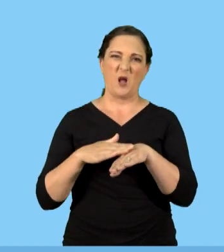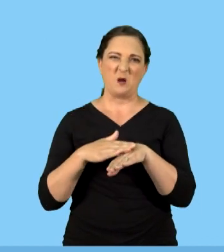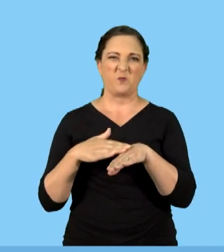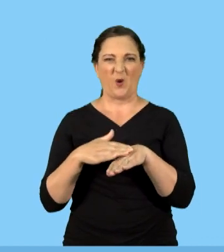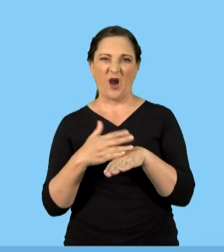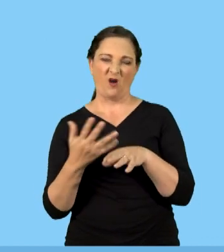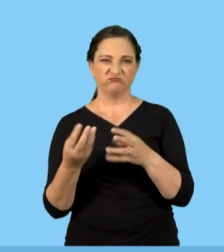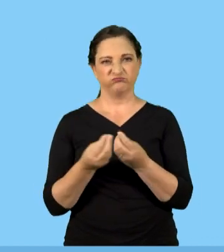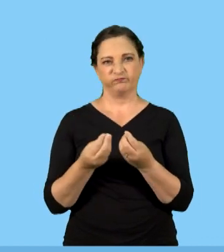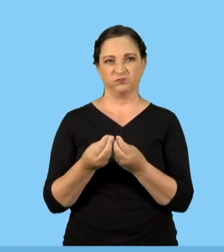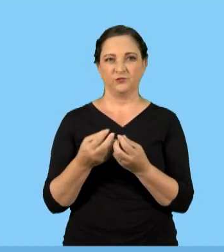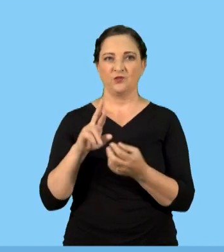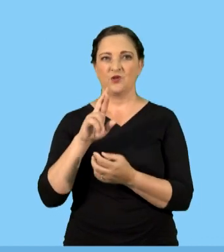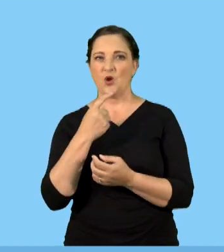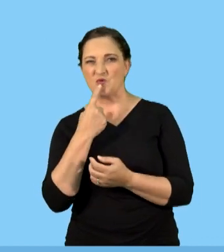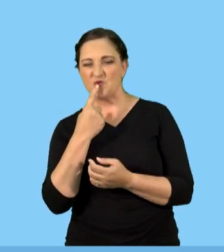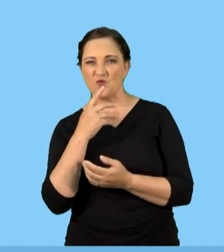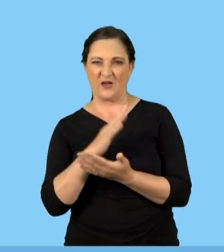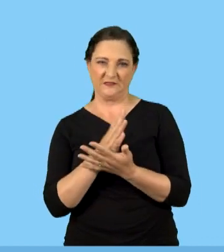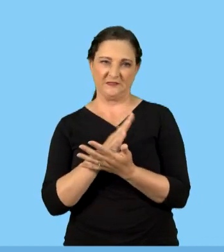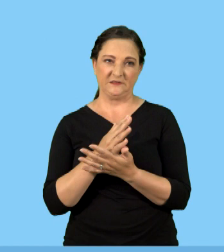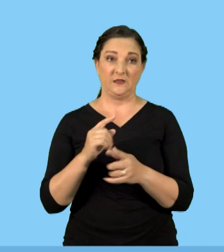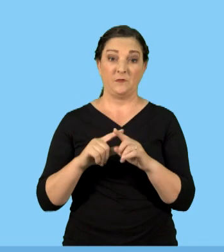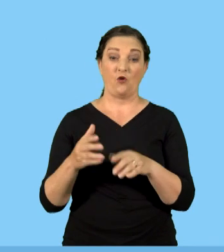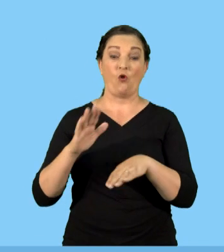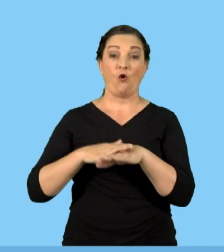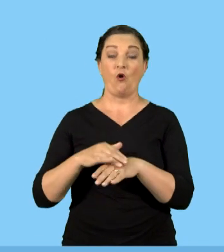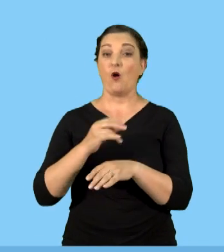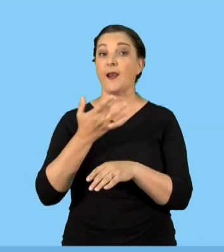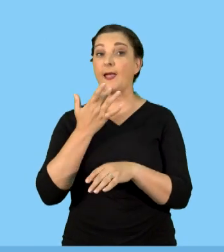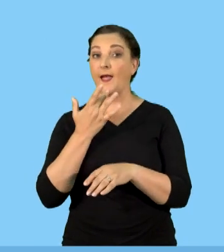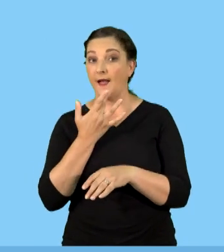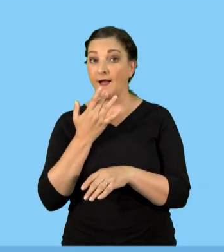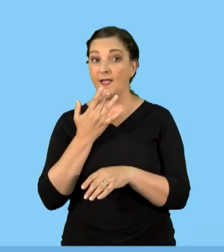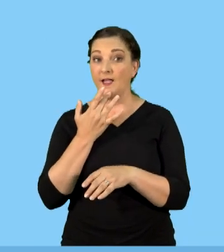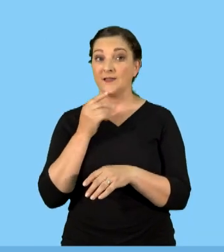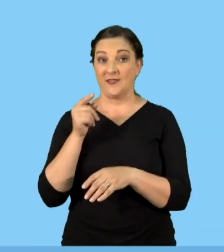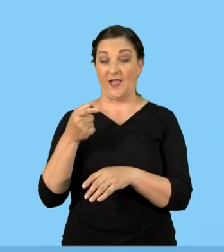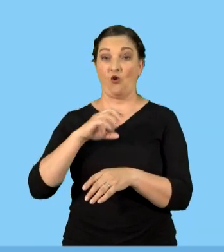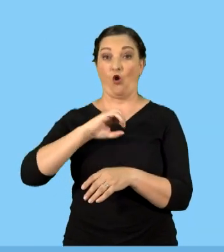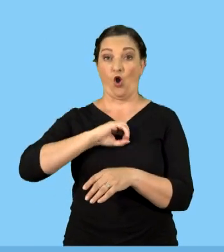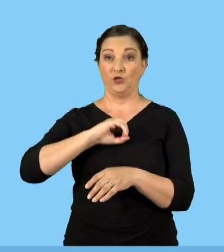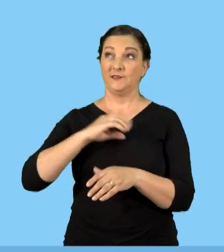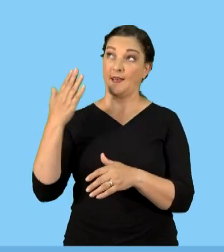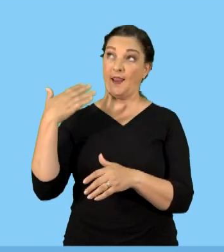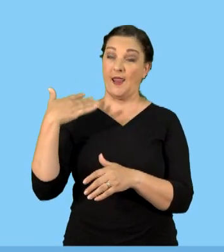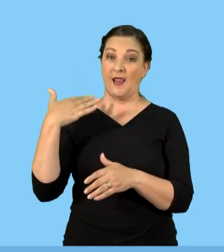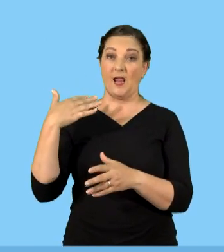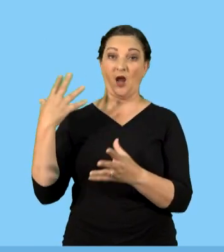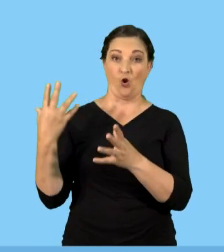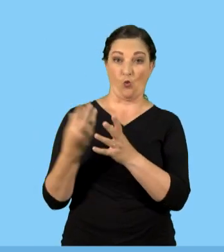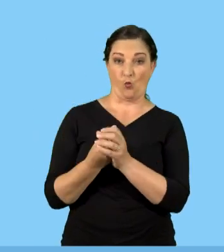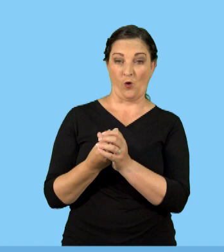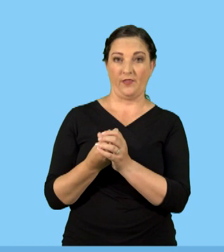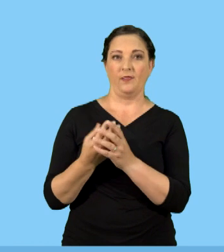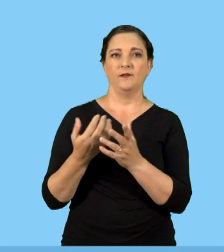flaky, crusty, reddish brown product, and then we know that it forms on iron when that particular iron reacts with oxygen that is